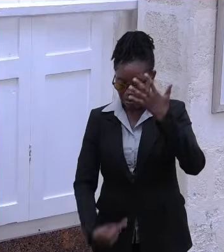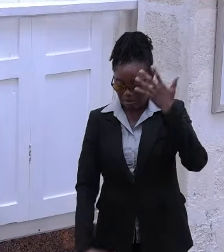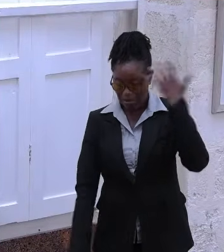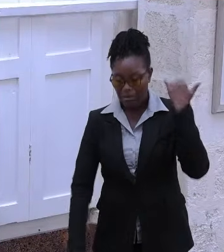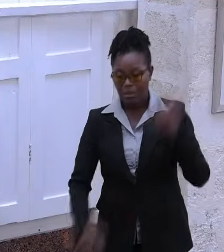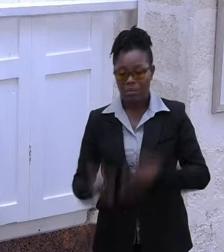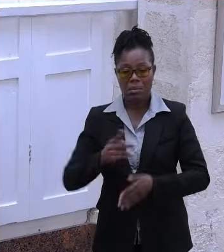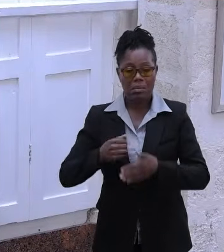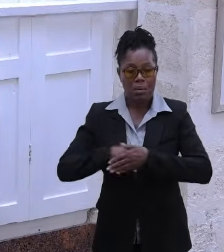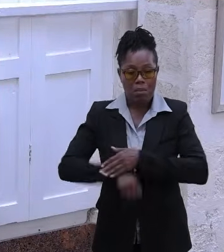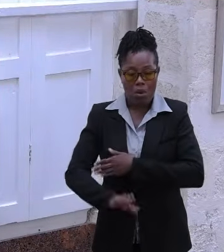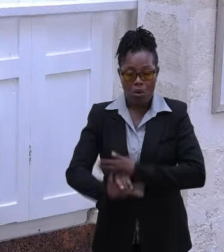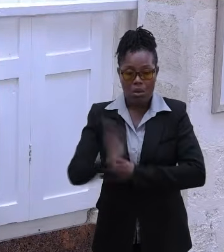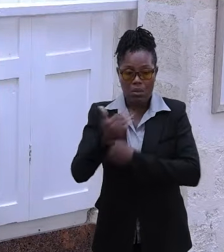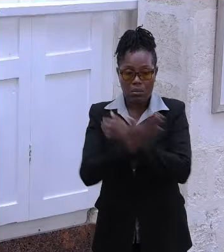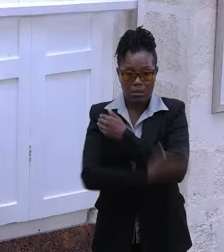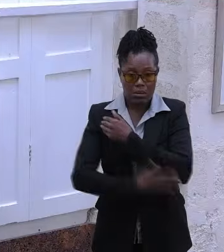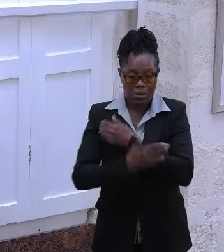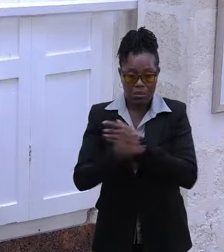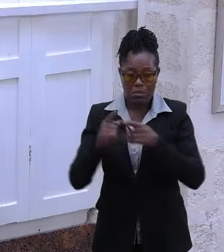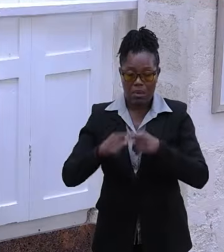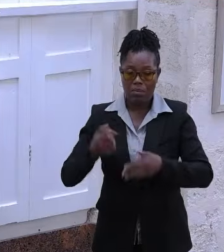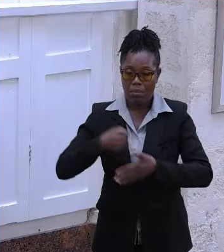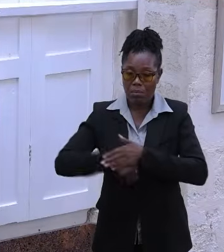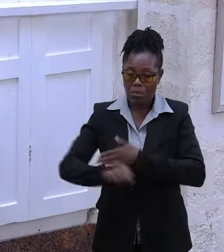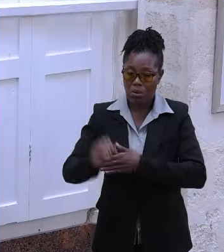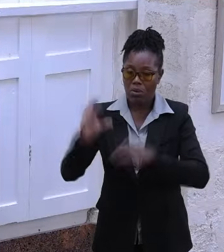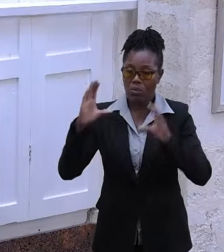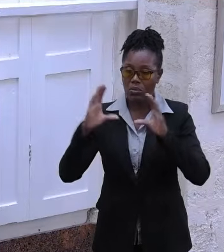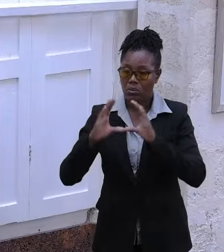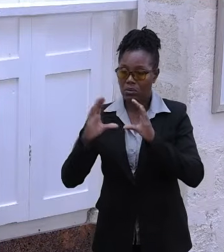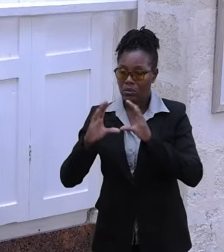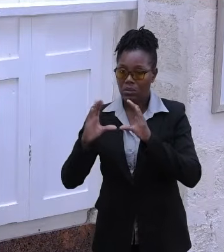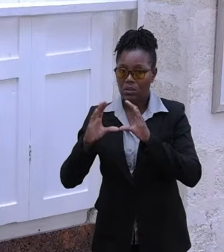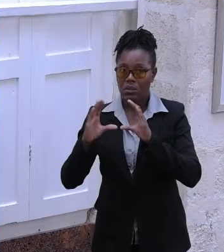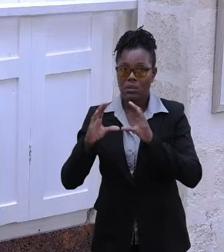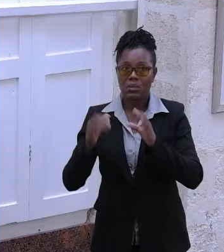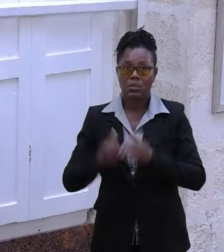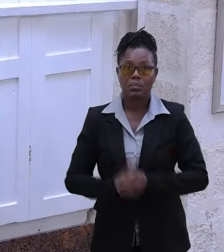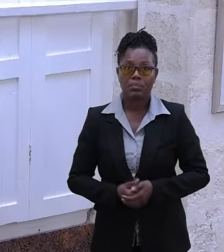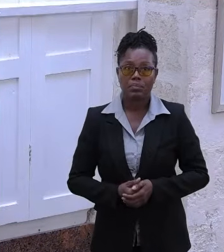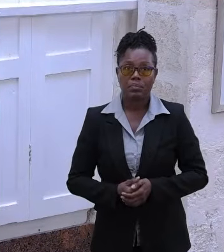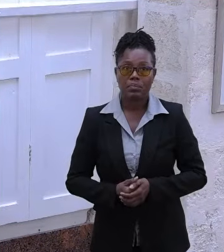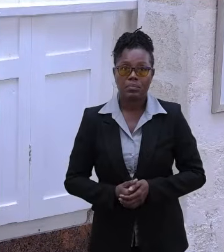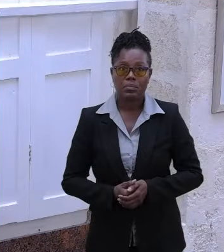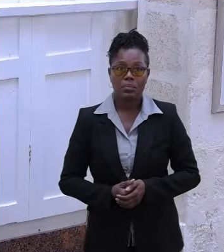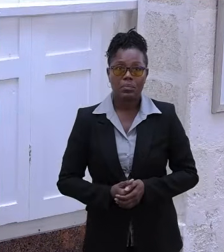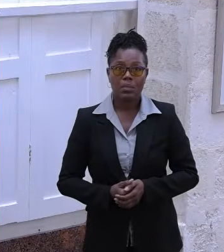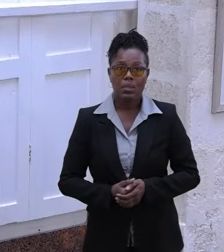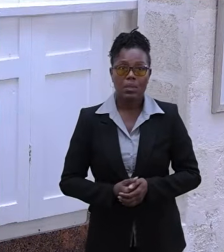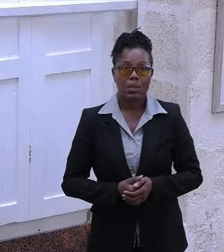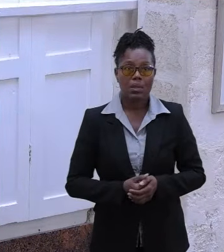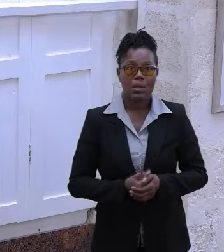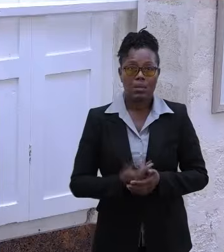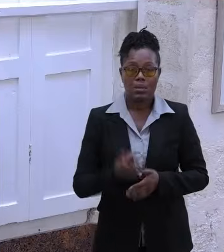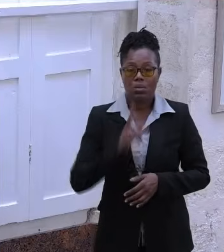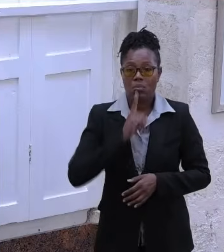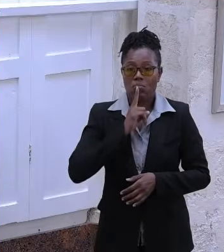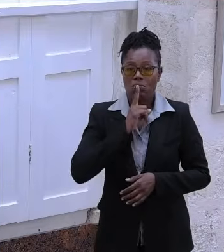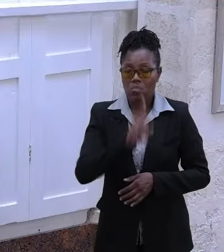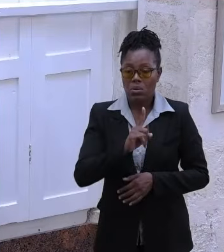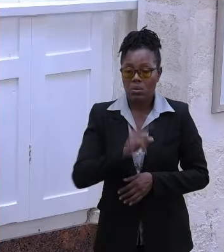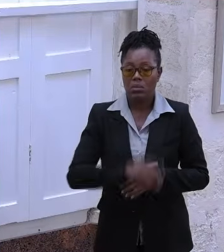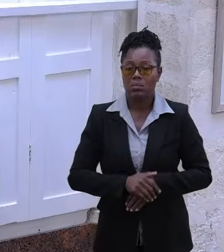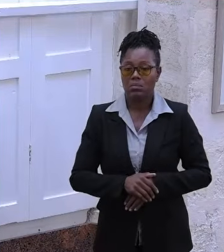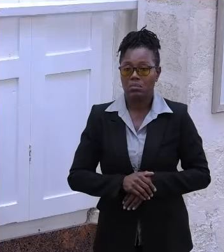born overseas, but had a birth certificate that didn't quite look like the ones that you and I have. And there are really citizens of